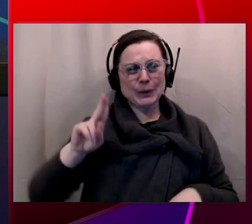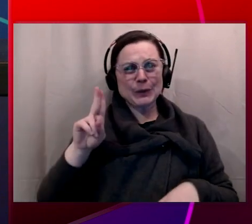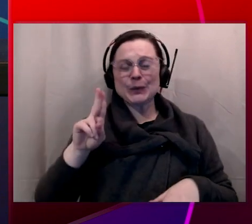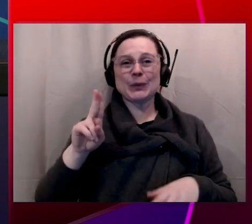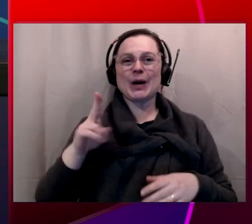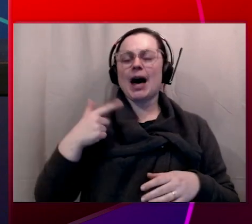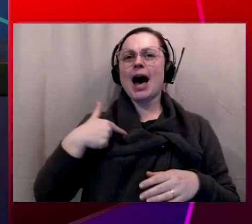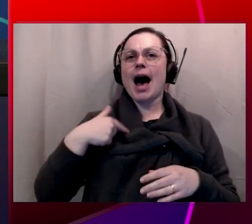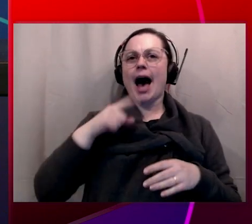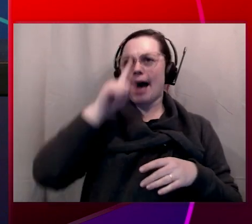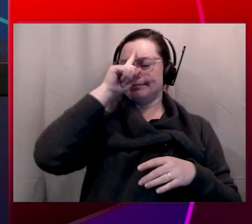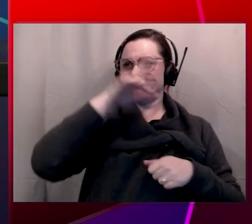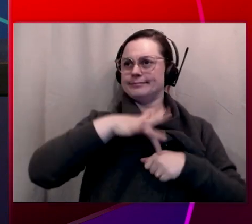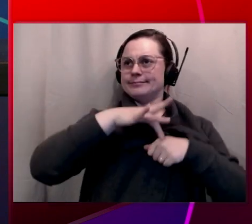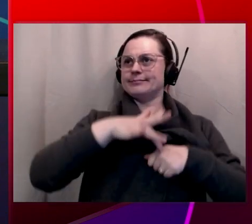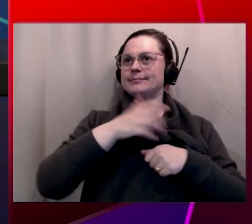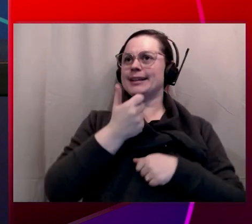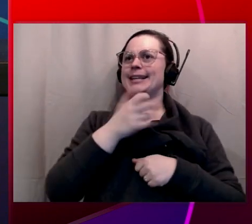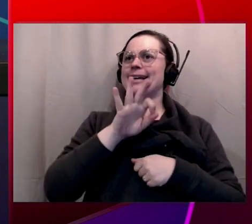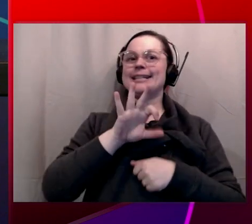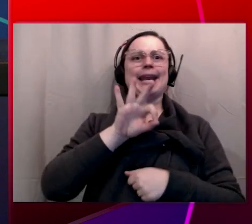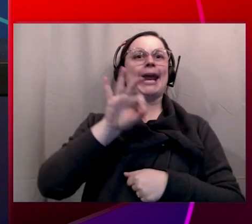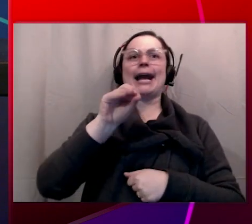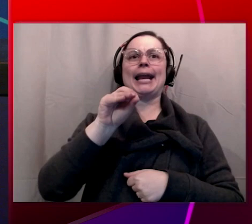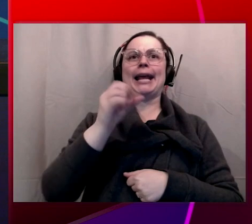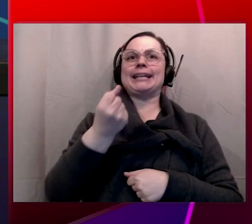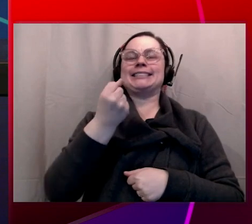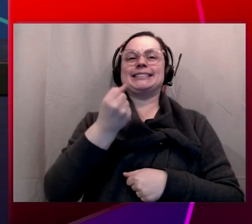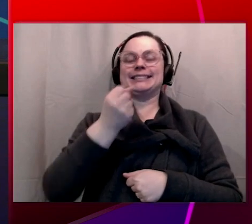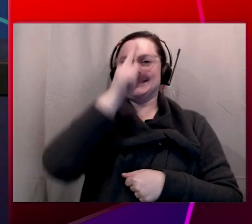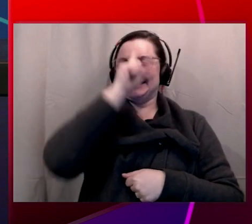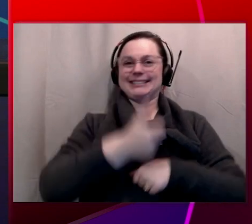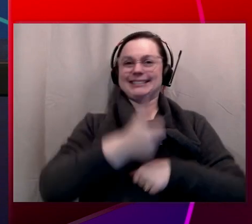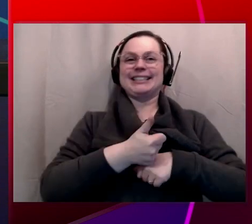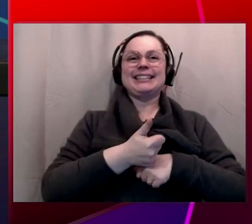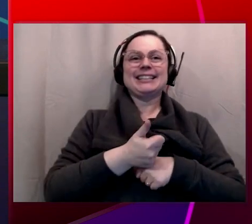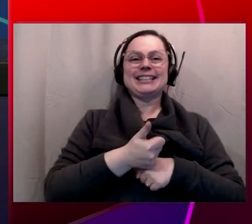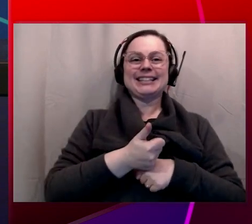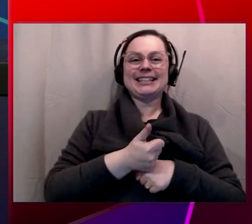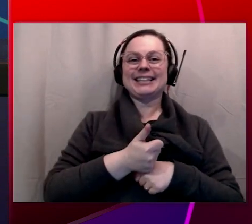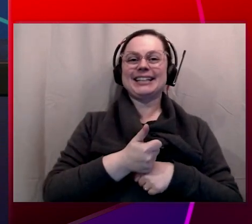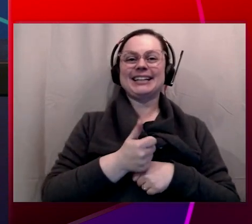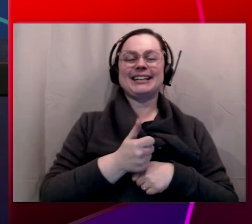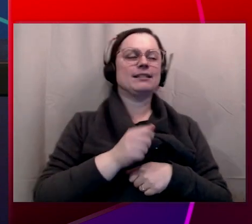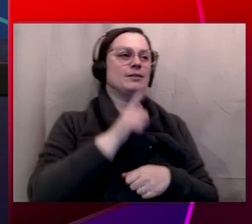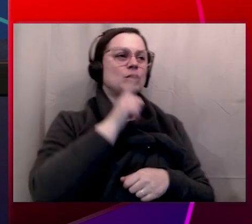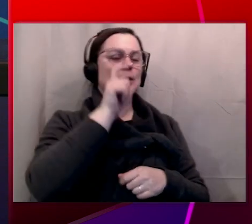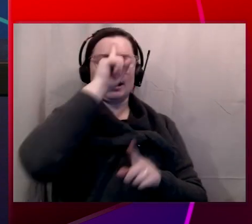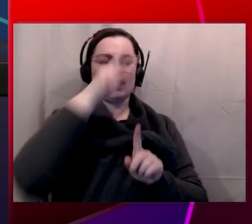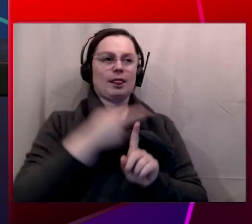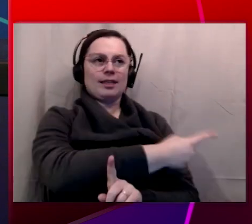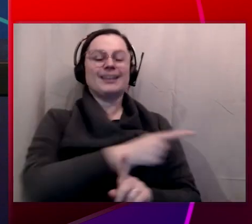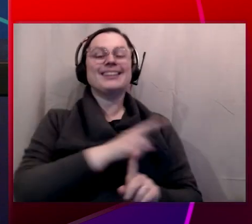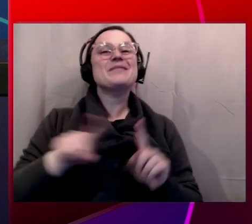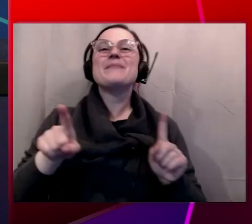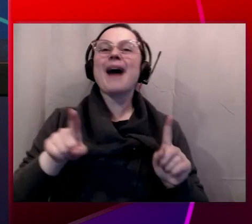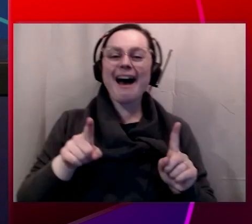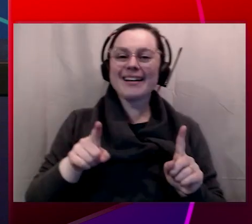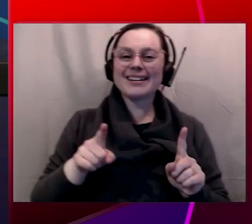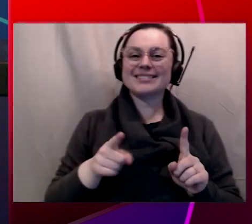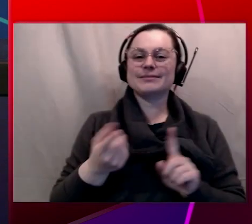own 1990 mindset of running it. Let's not go down that Core. path. Yeah. Let's go ahead and talk more